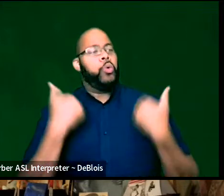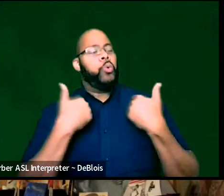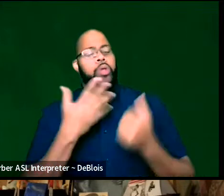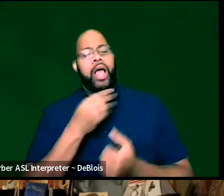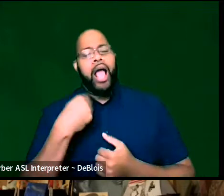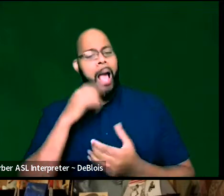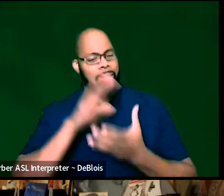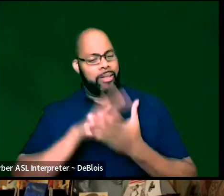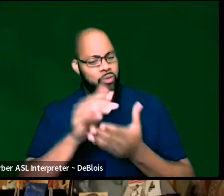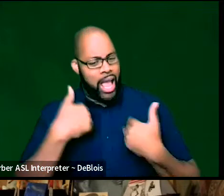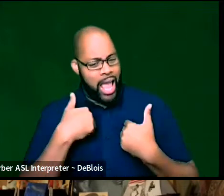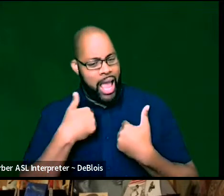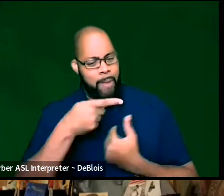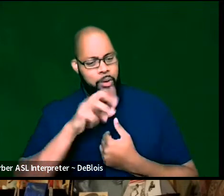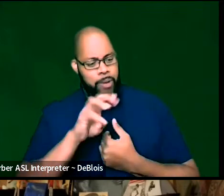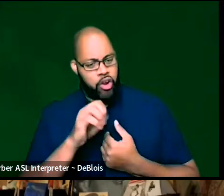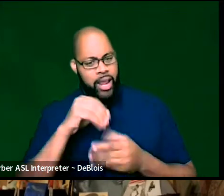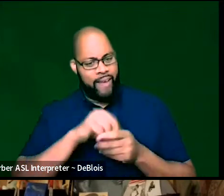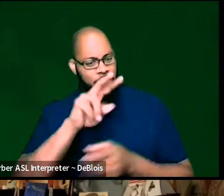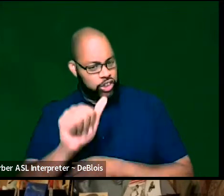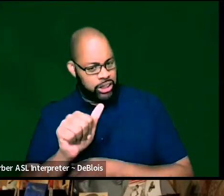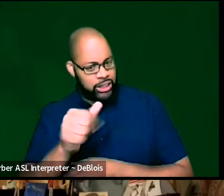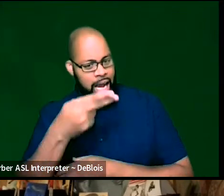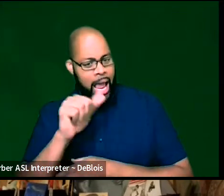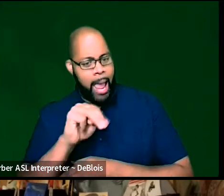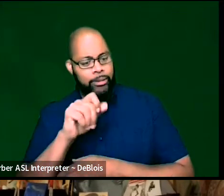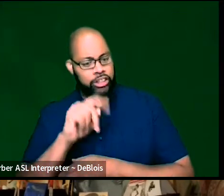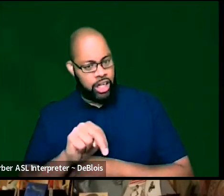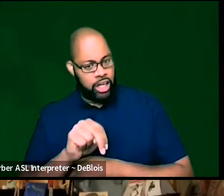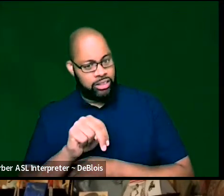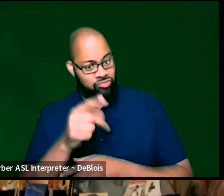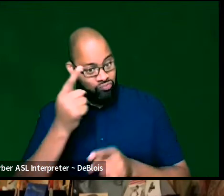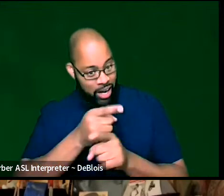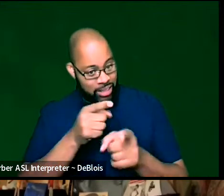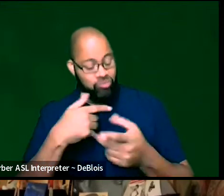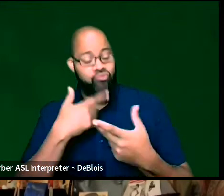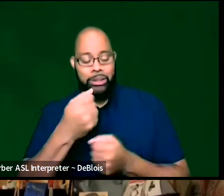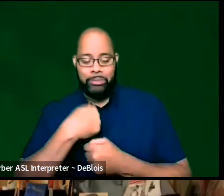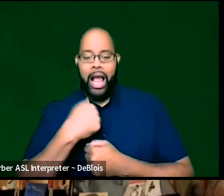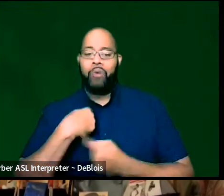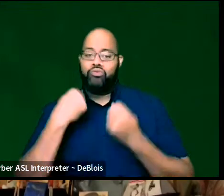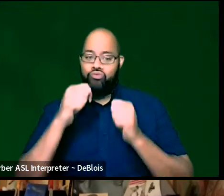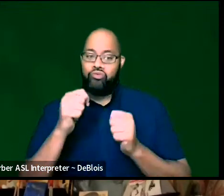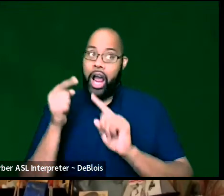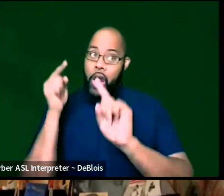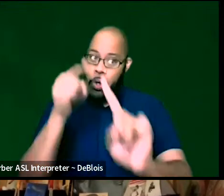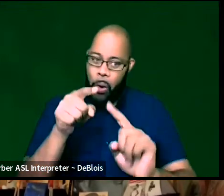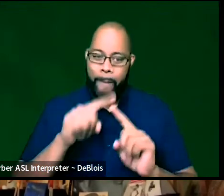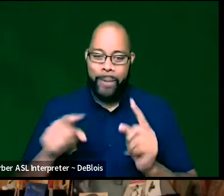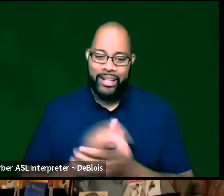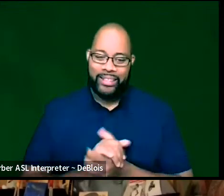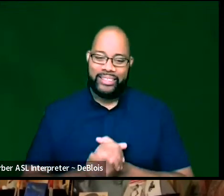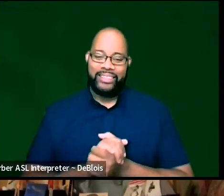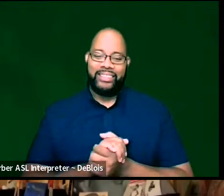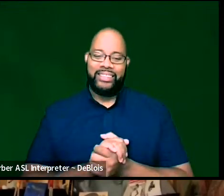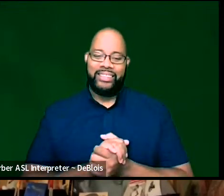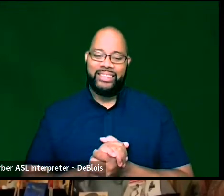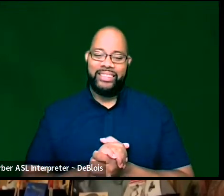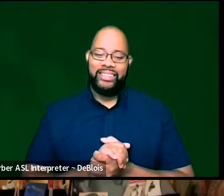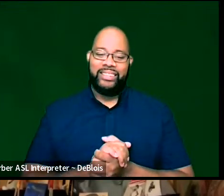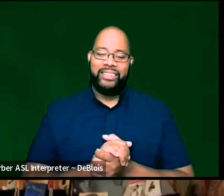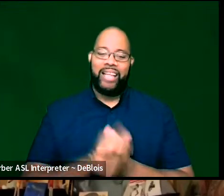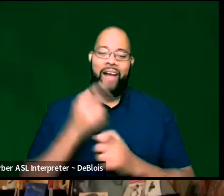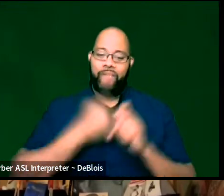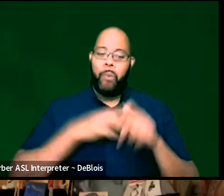And I believe you had a premiere in Virginia, Hampton, if I'm correct. Trust me, I was trying to get there, but you know, but I'm